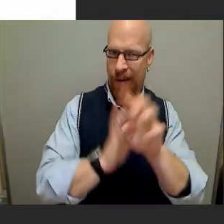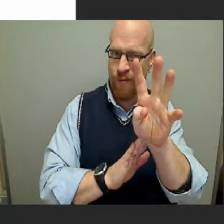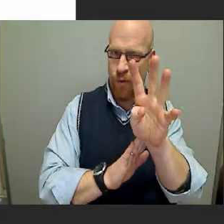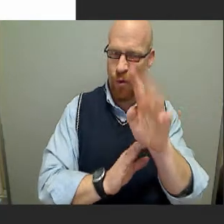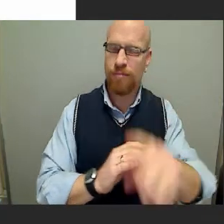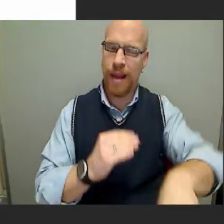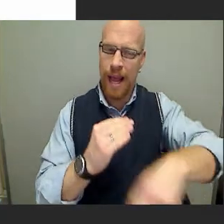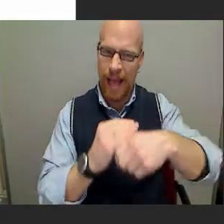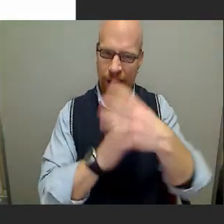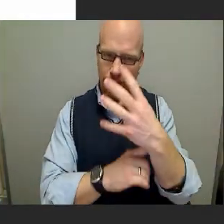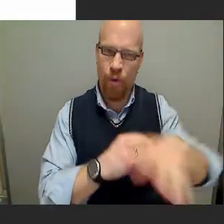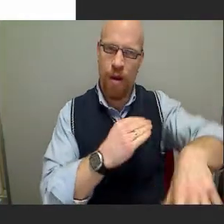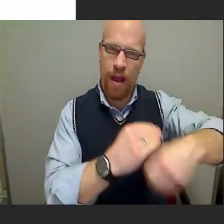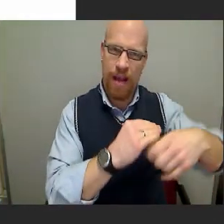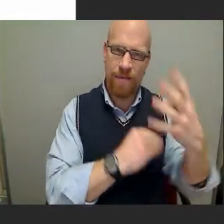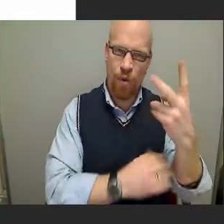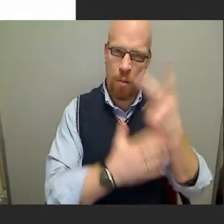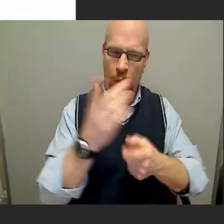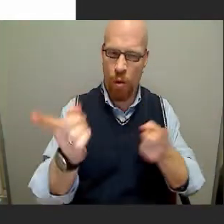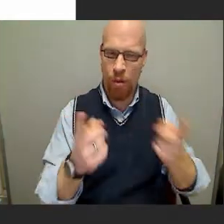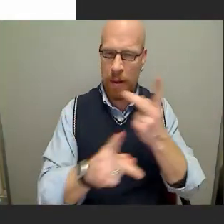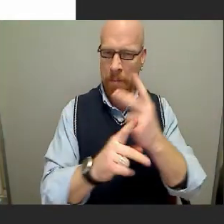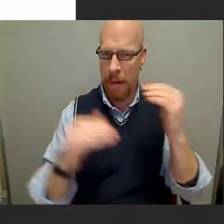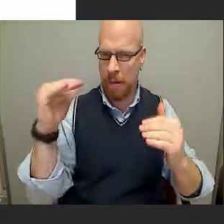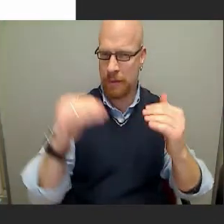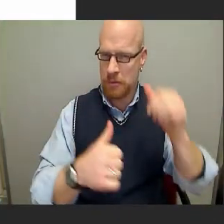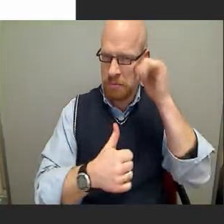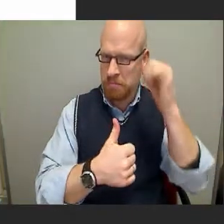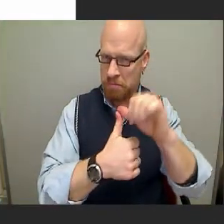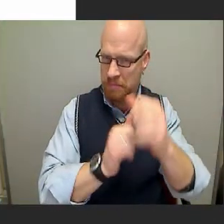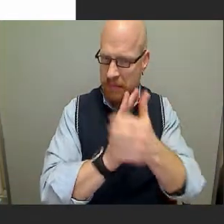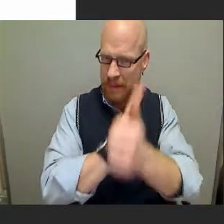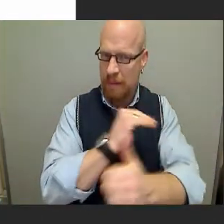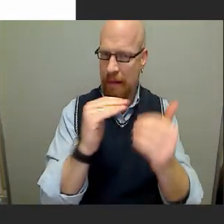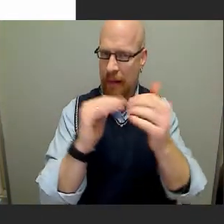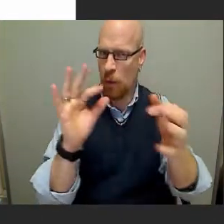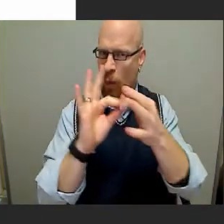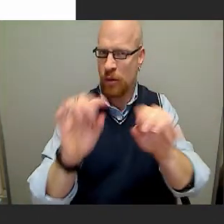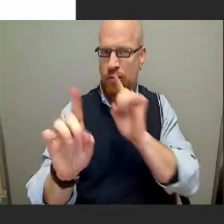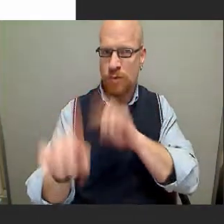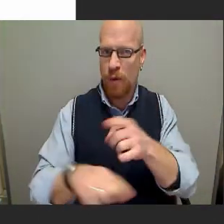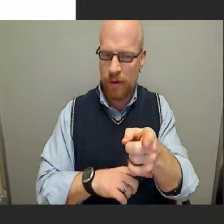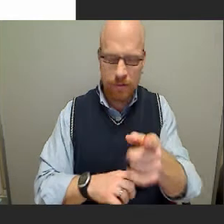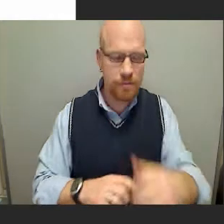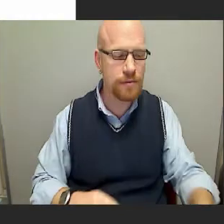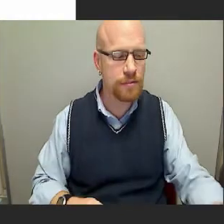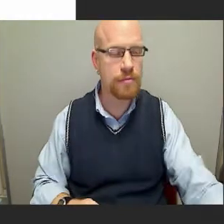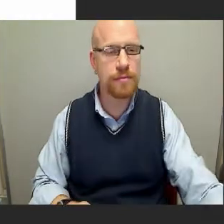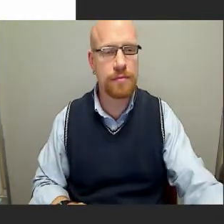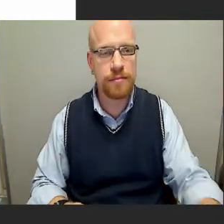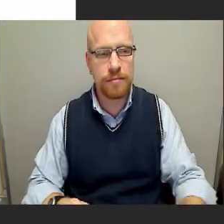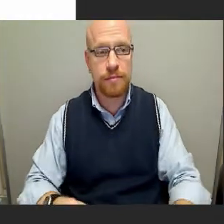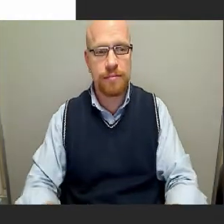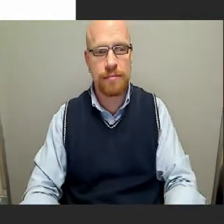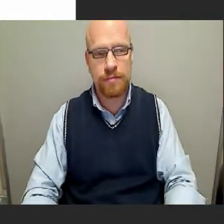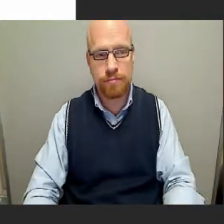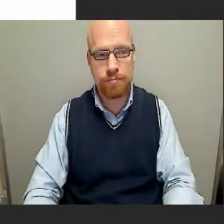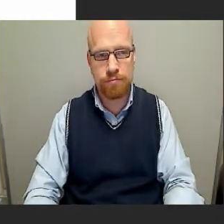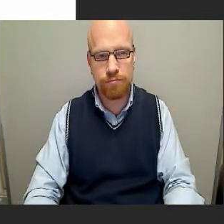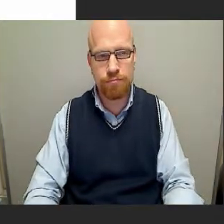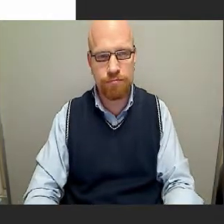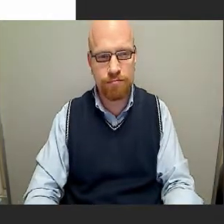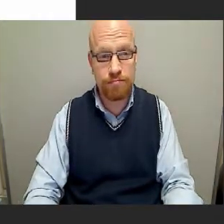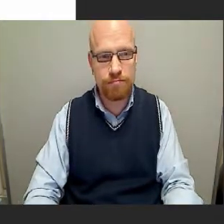is is we to solve this and solve for y now we have the negative 4 y minus 4 and we're going to add 4 to both